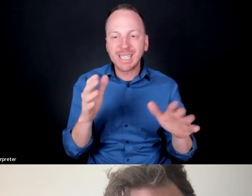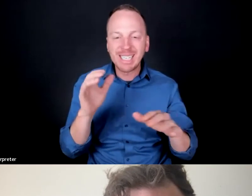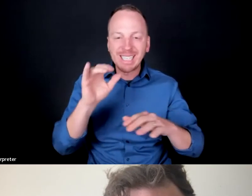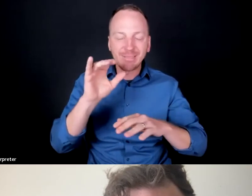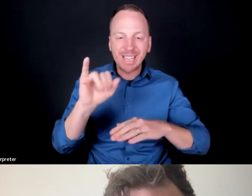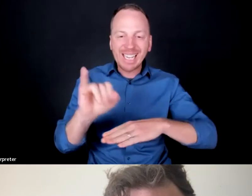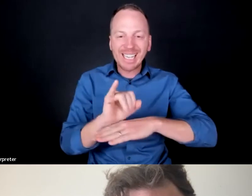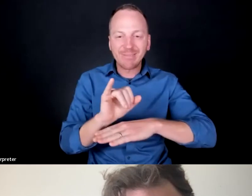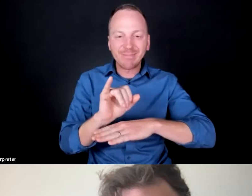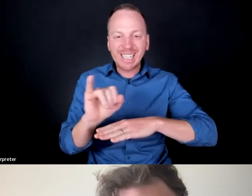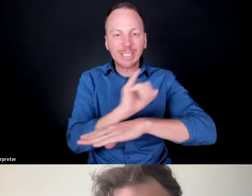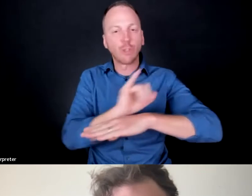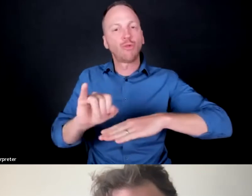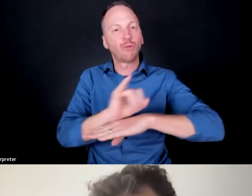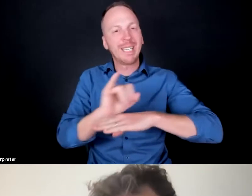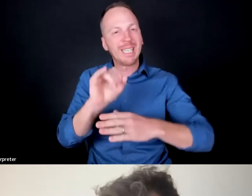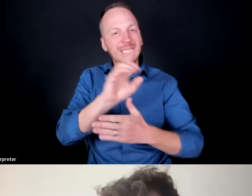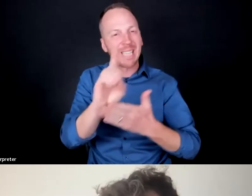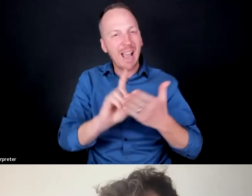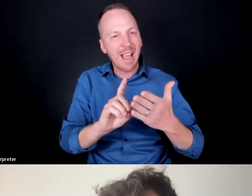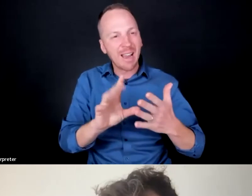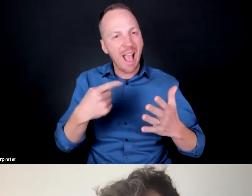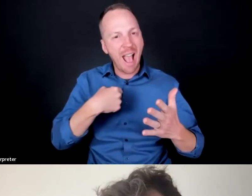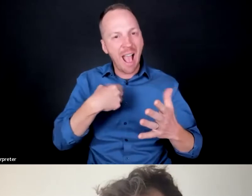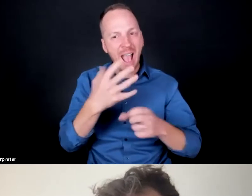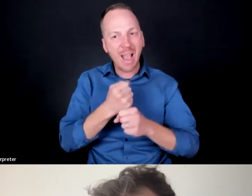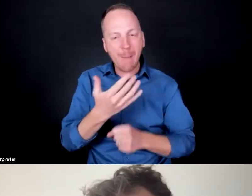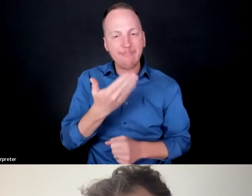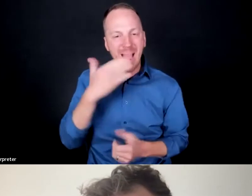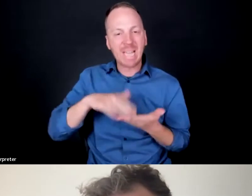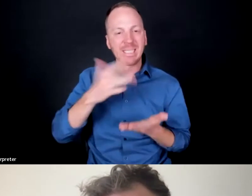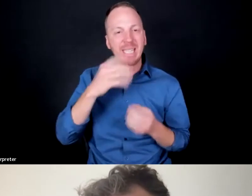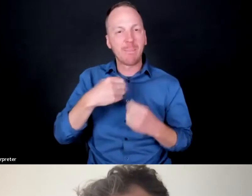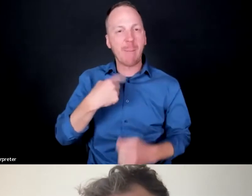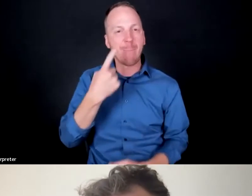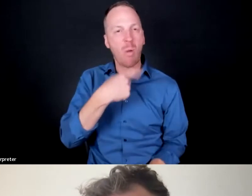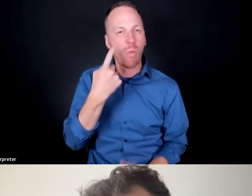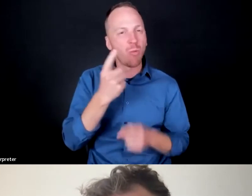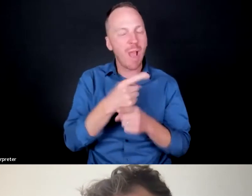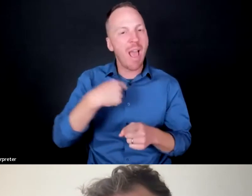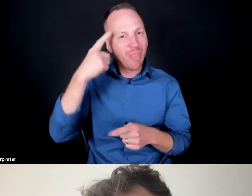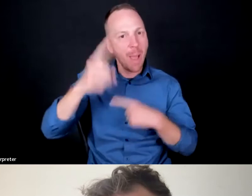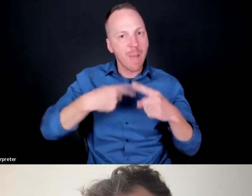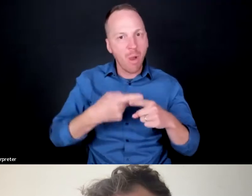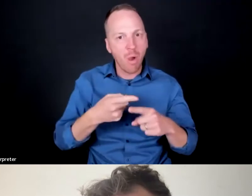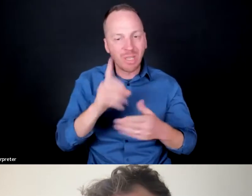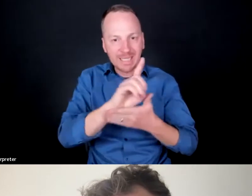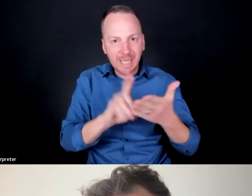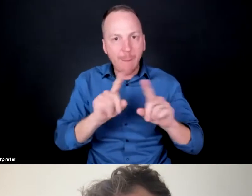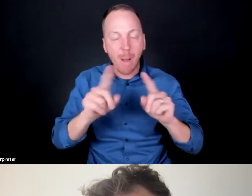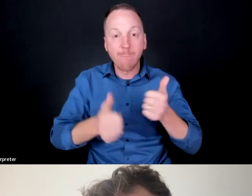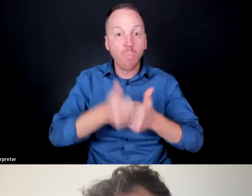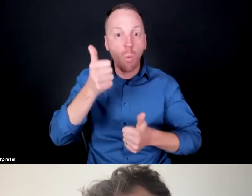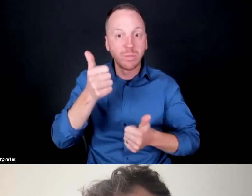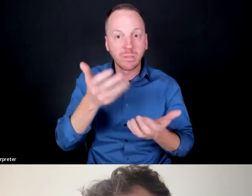industry ideas of design, I get like a bad taste in my mouth a lot of times when I think about design, but